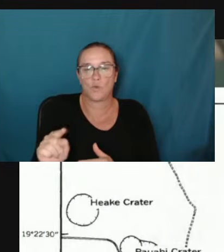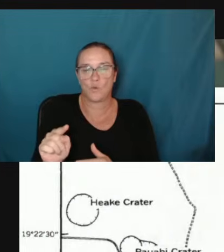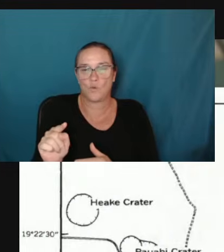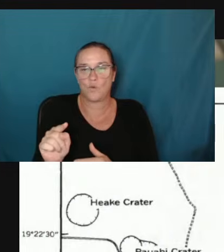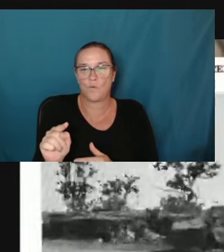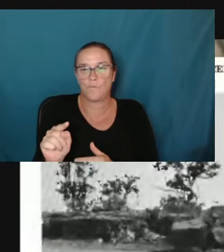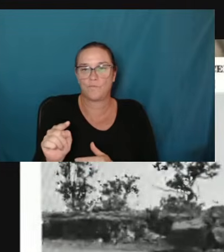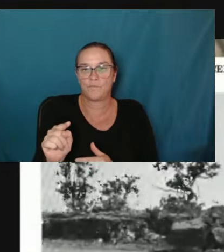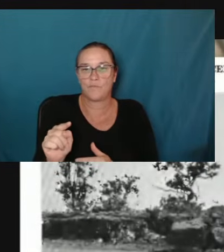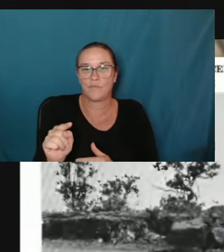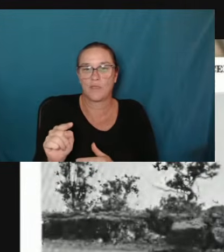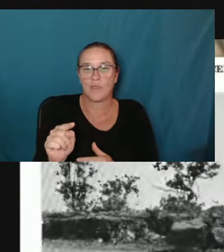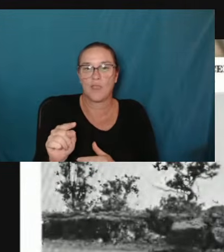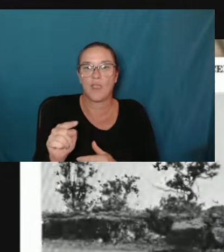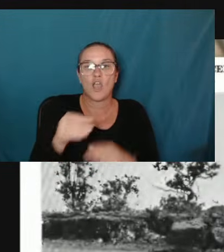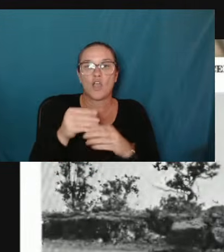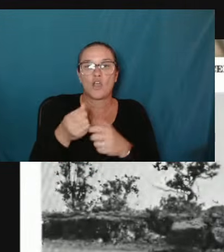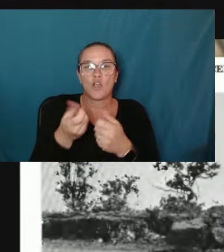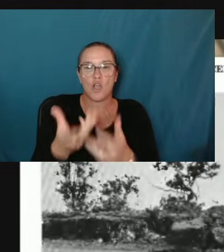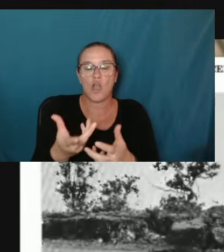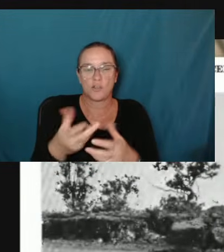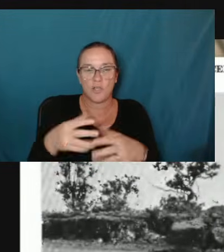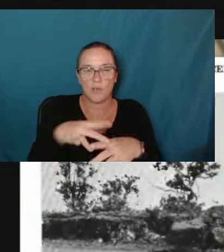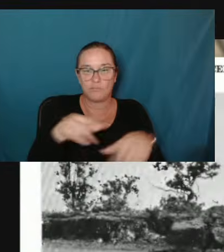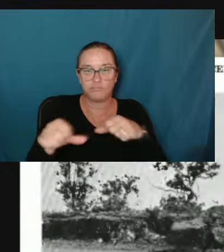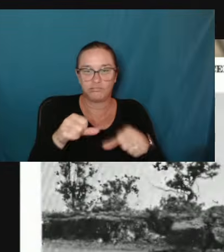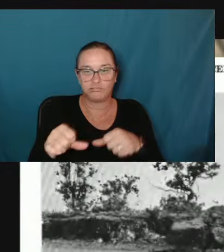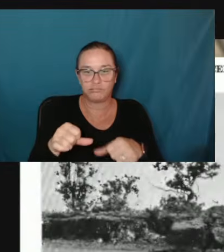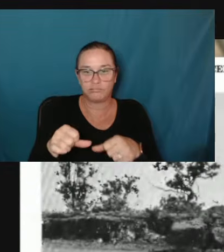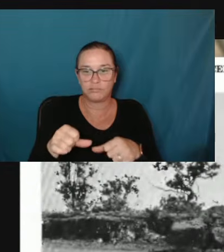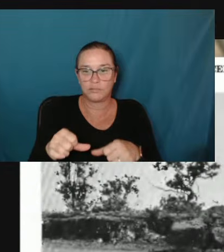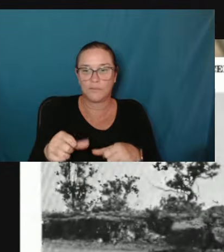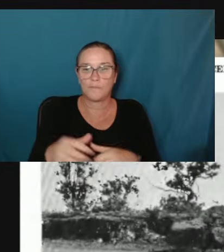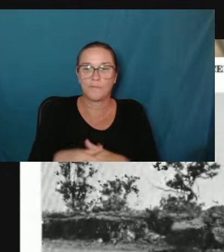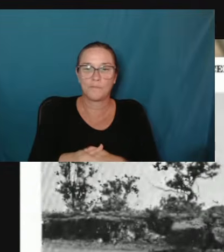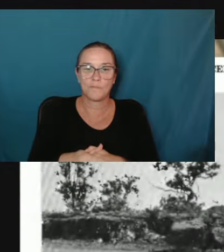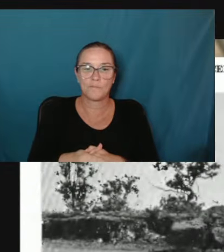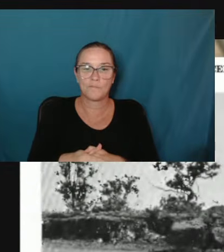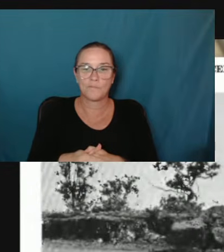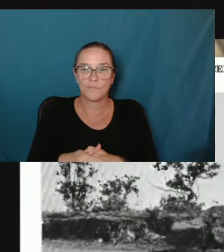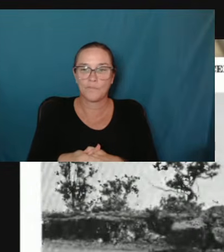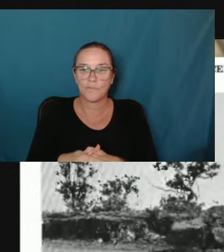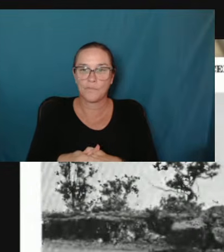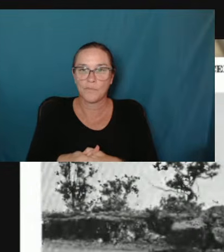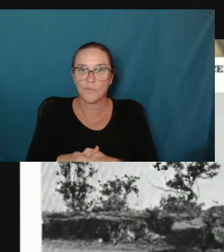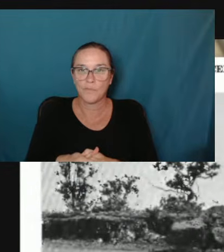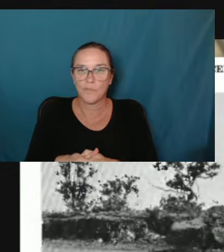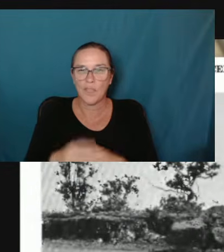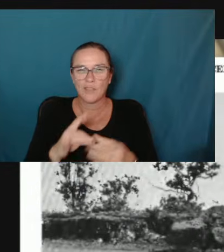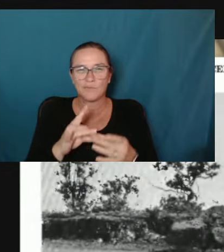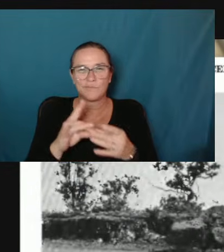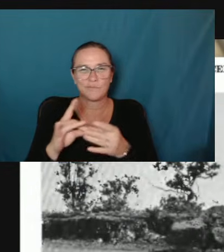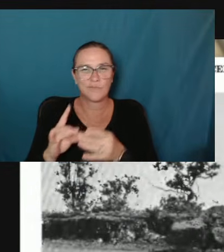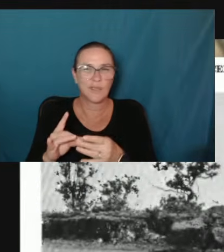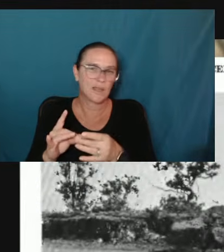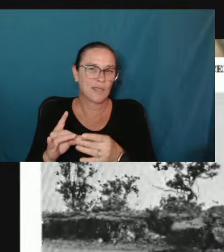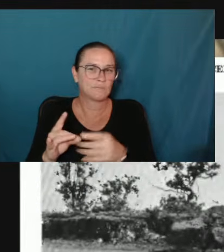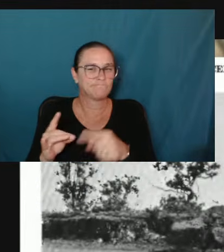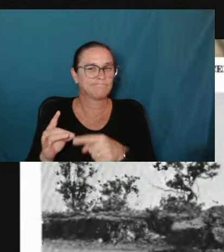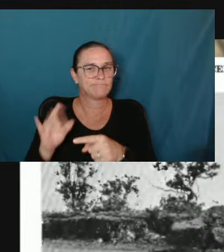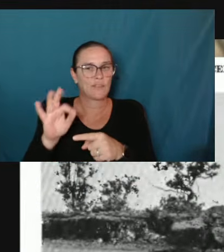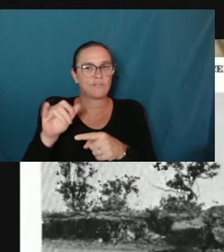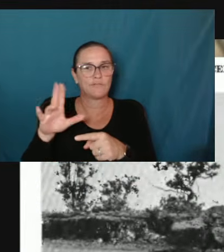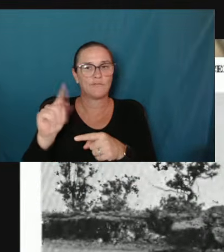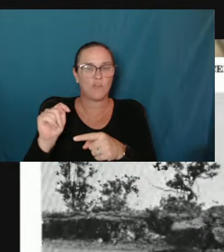faulting episode adjacent to the Kauai fault system on Kilauea, which connects the East and West, Southwest Rift